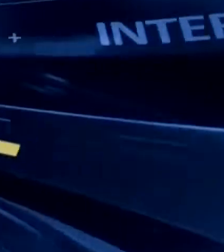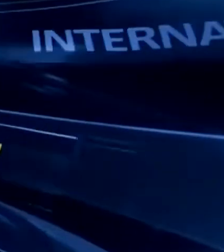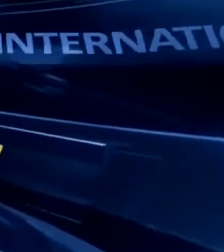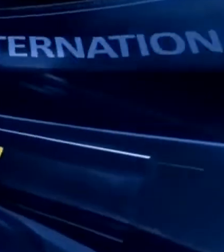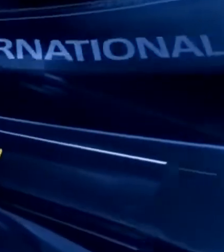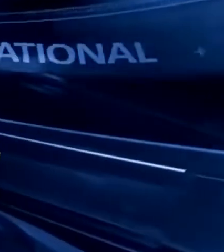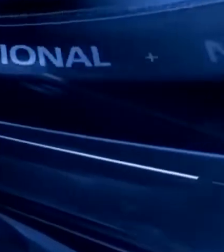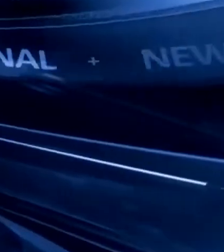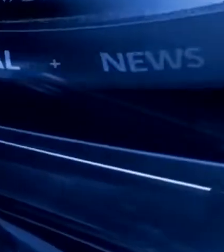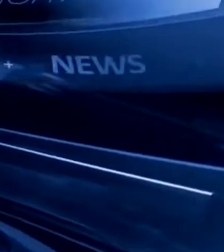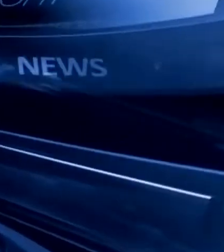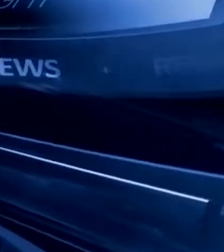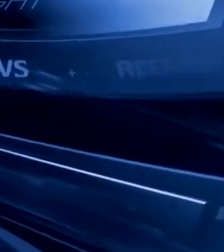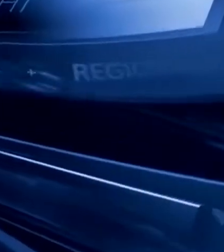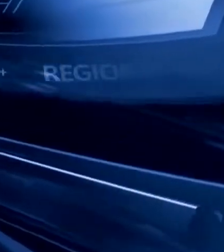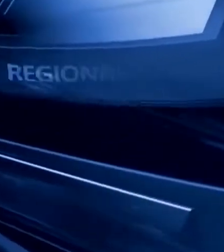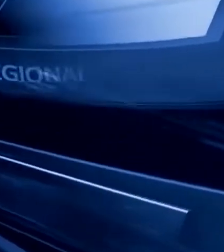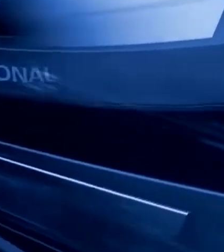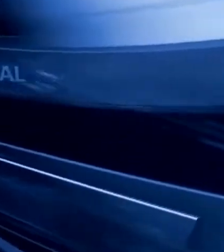shift.